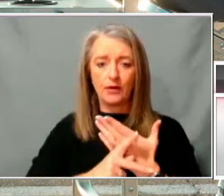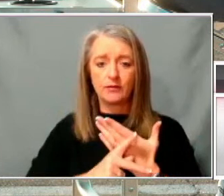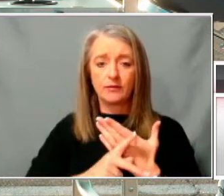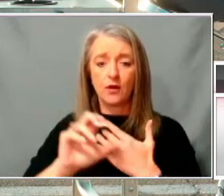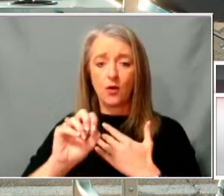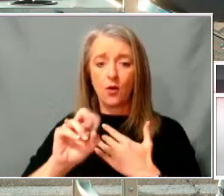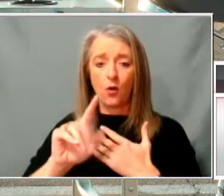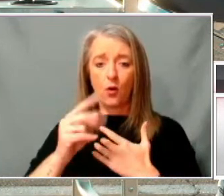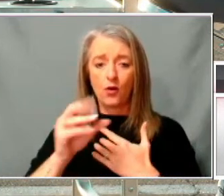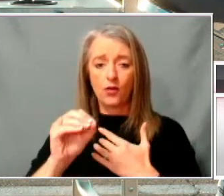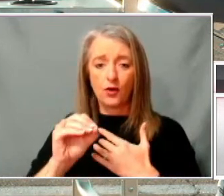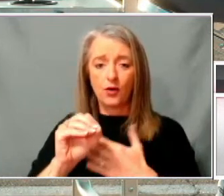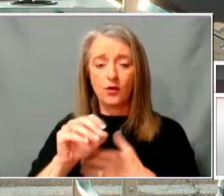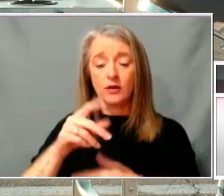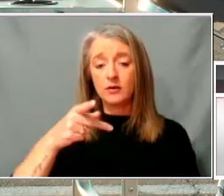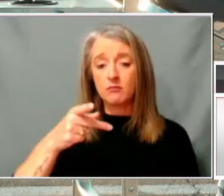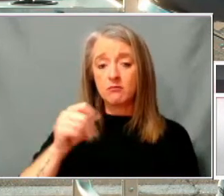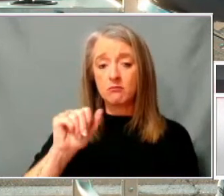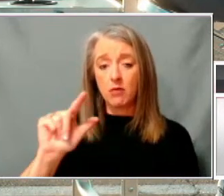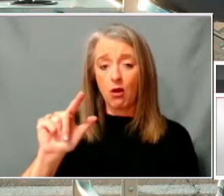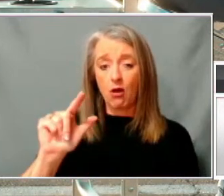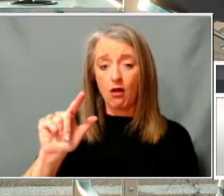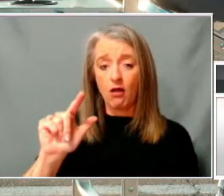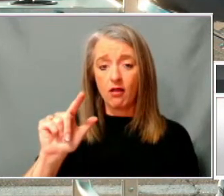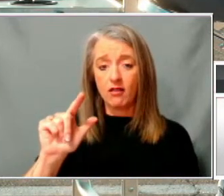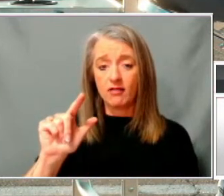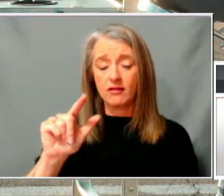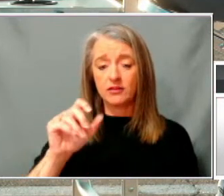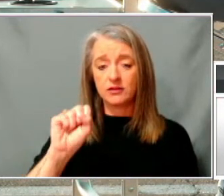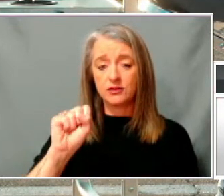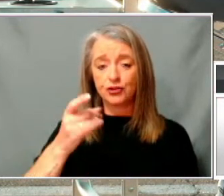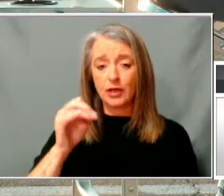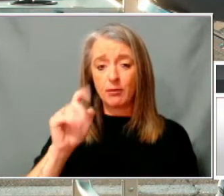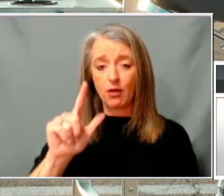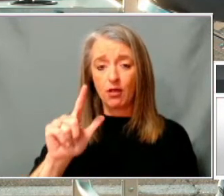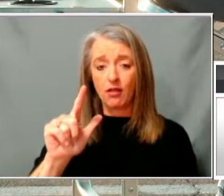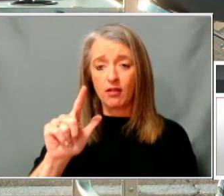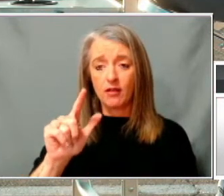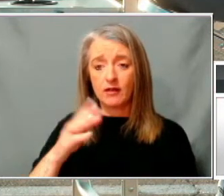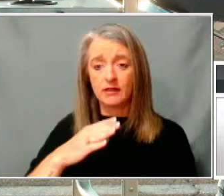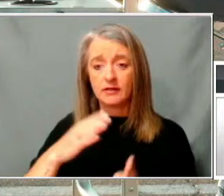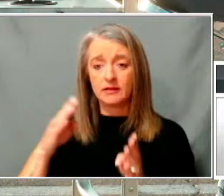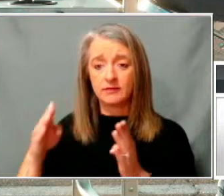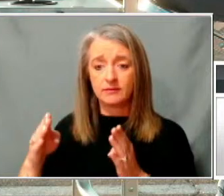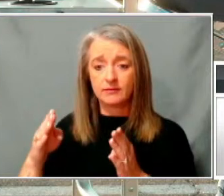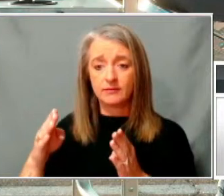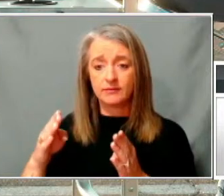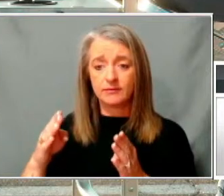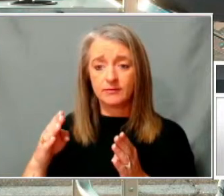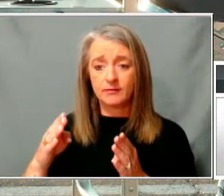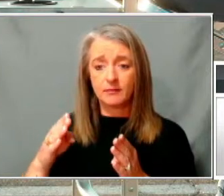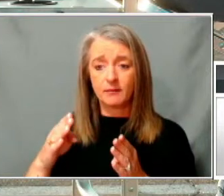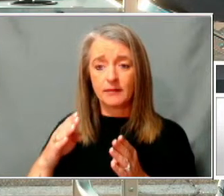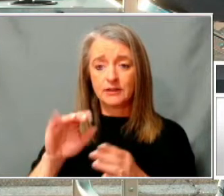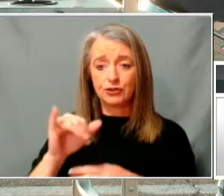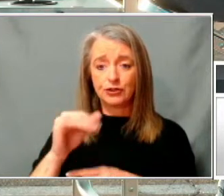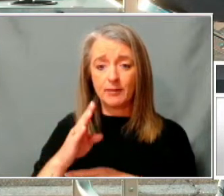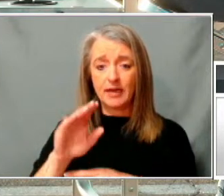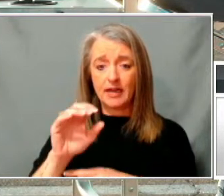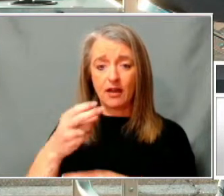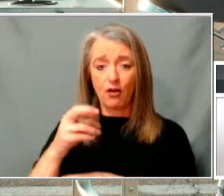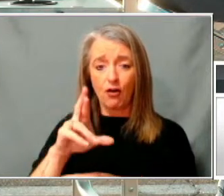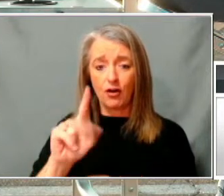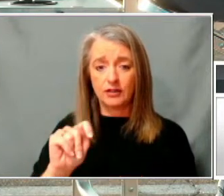Dr. Paul Schreppel, down all the way on my left, and also Dr. J.P. Darge, sports and family medicine physician, and former Chiefs